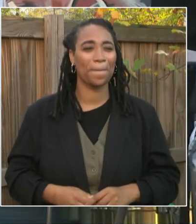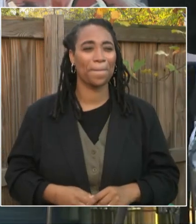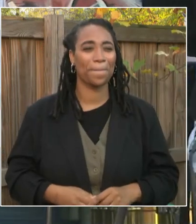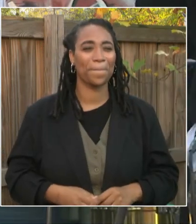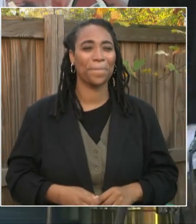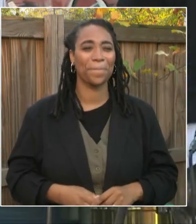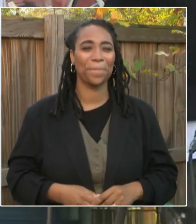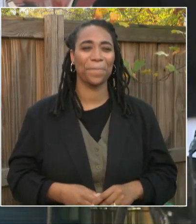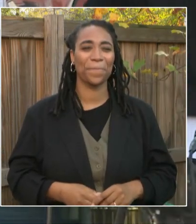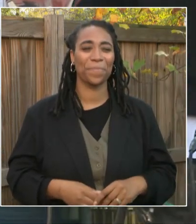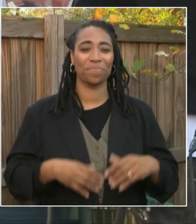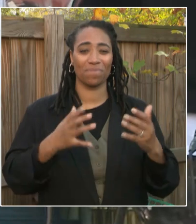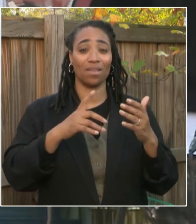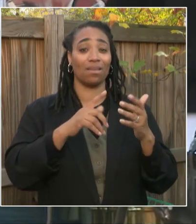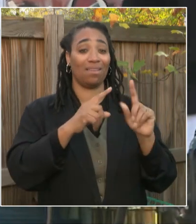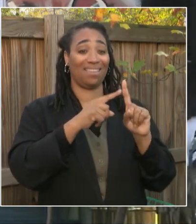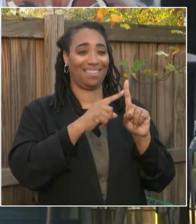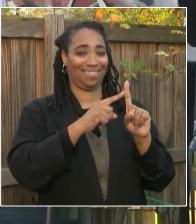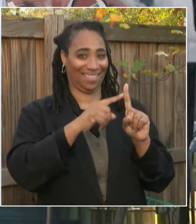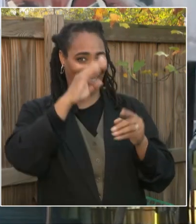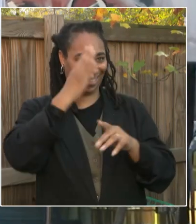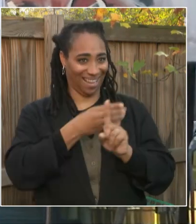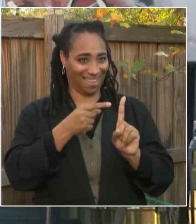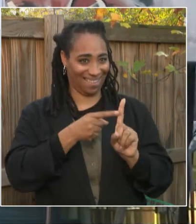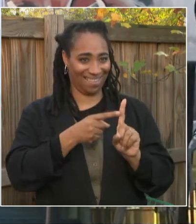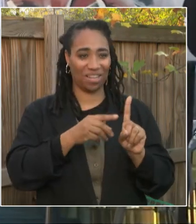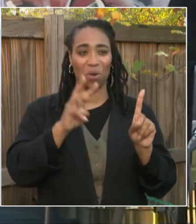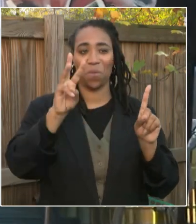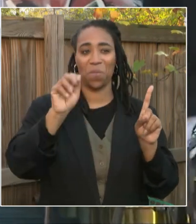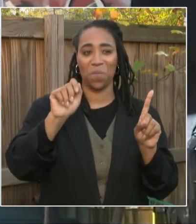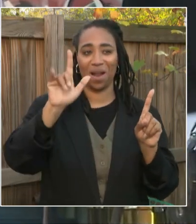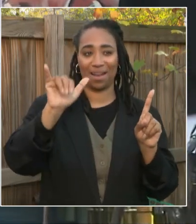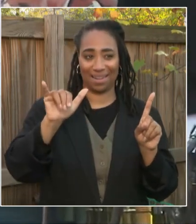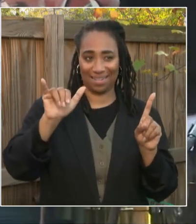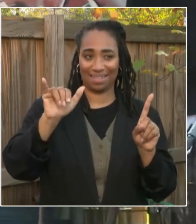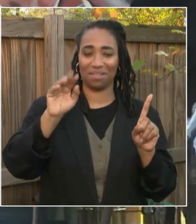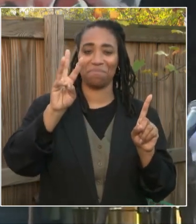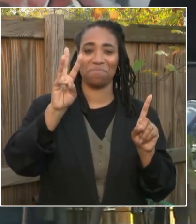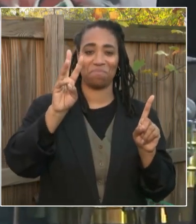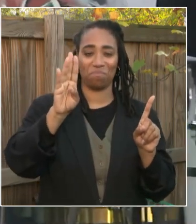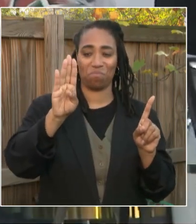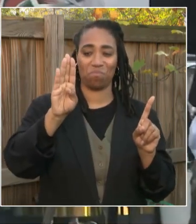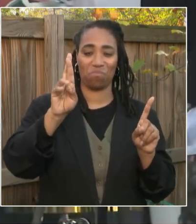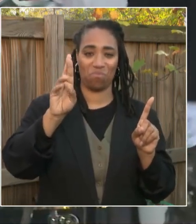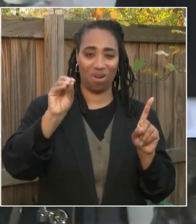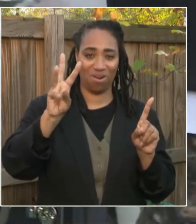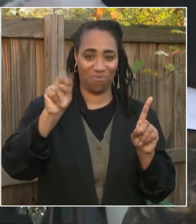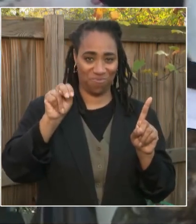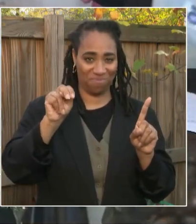hands together for Brother Wiley Brown coming forth right now with the Chuck Brown Band.